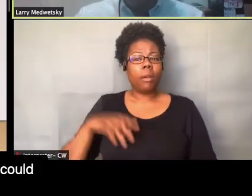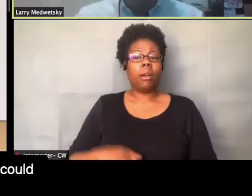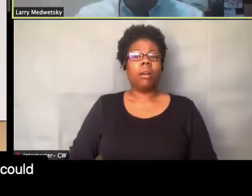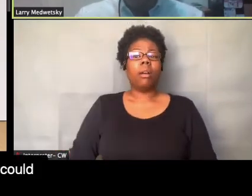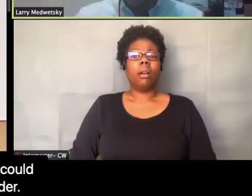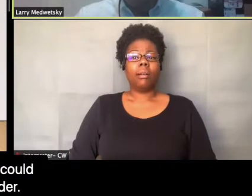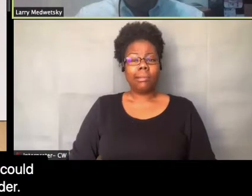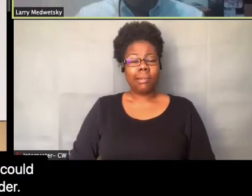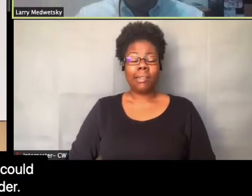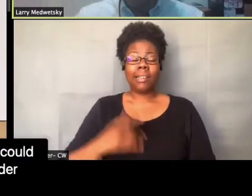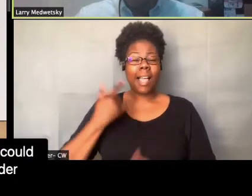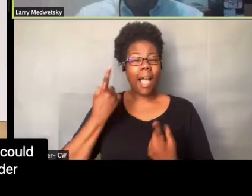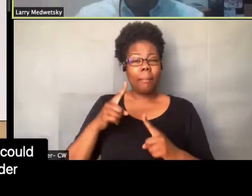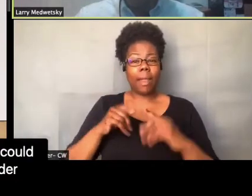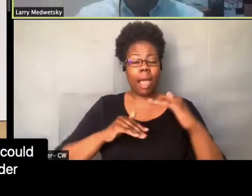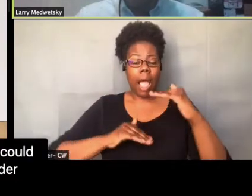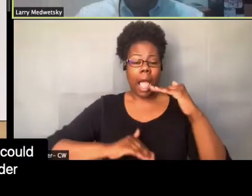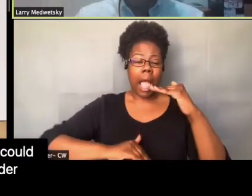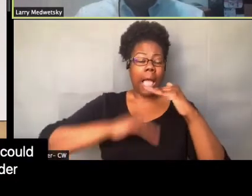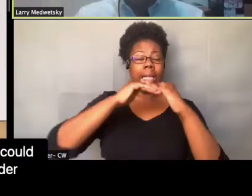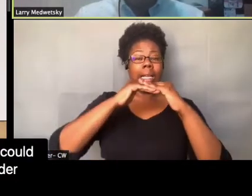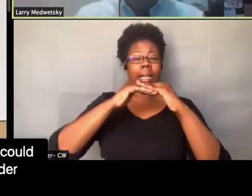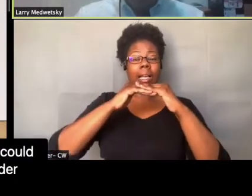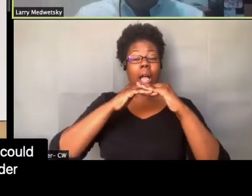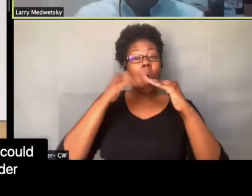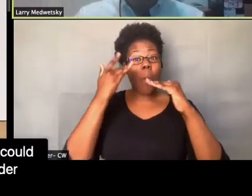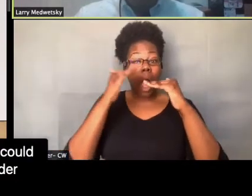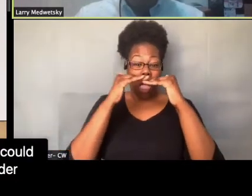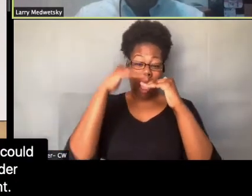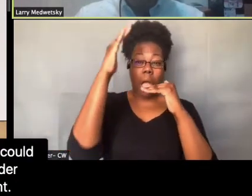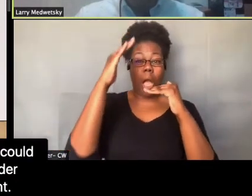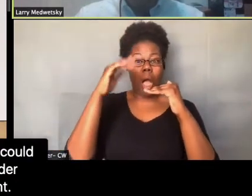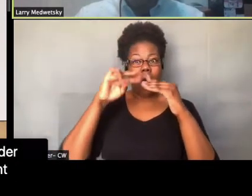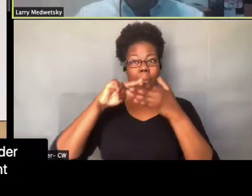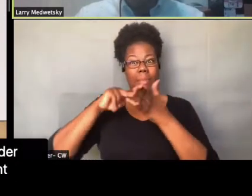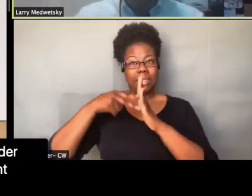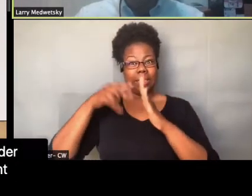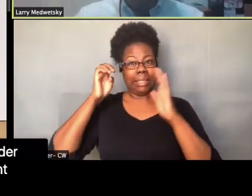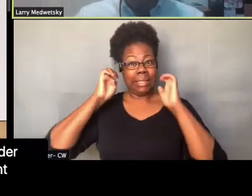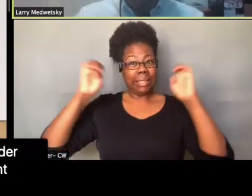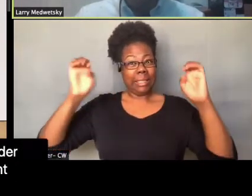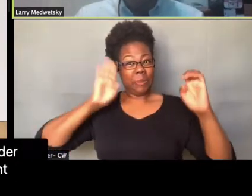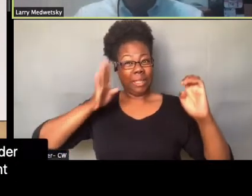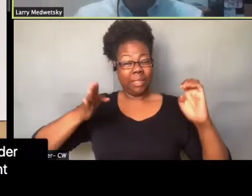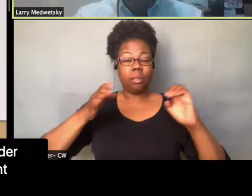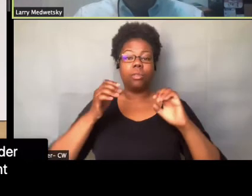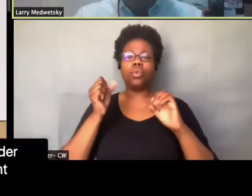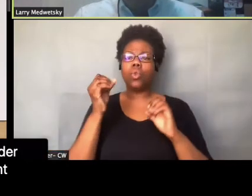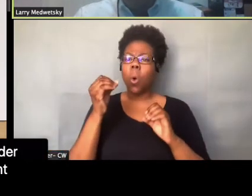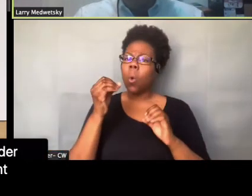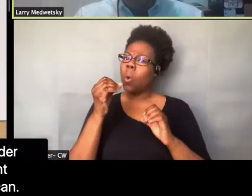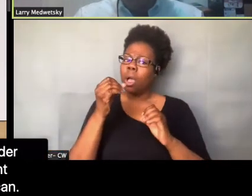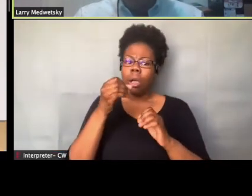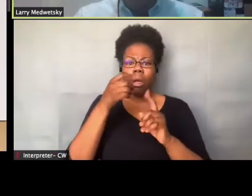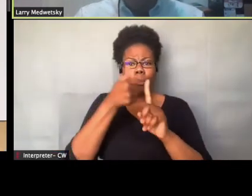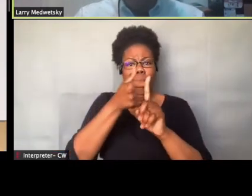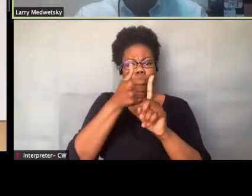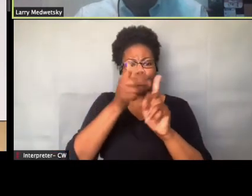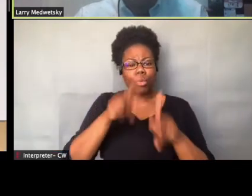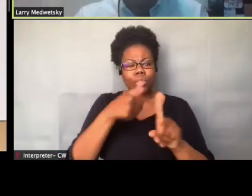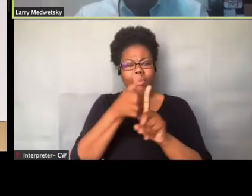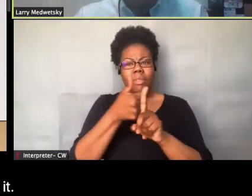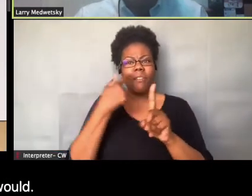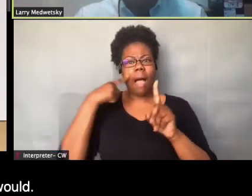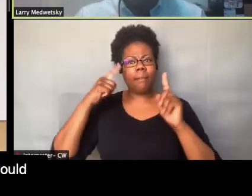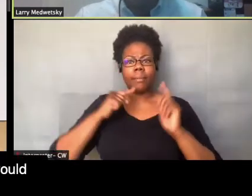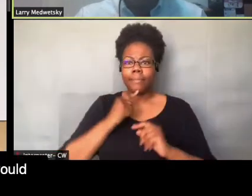any louder and begin to feedback and whistle. So that meant individuals with a profound hearing loss, we couldn't make it loud enough because